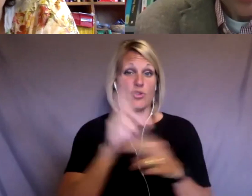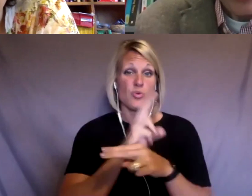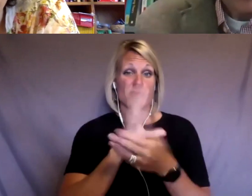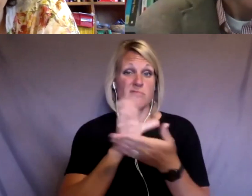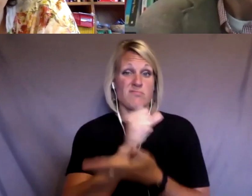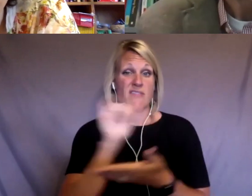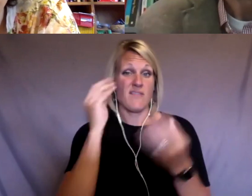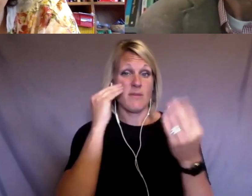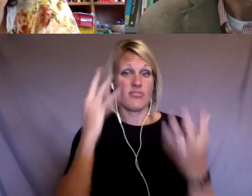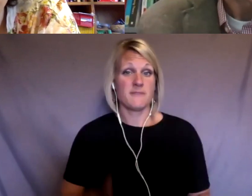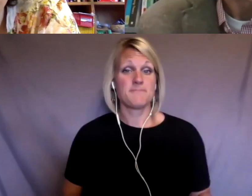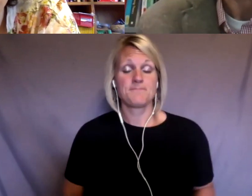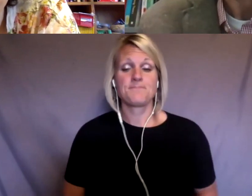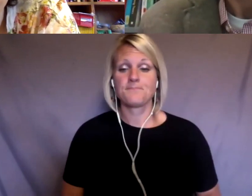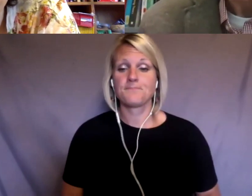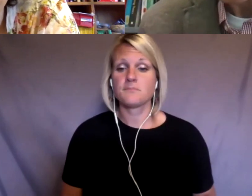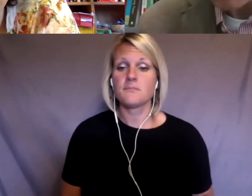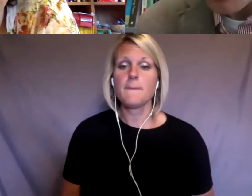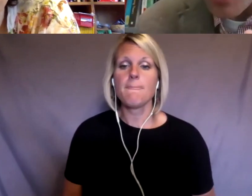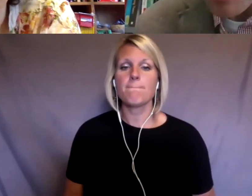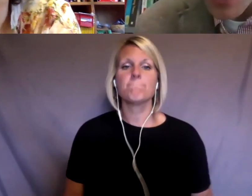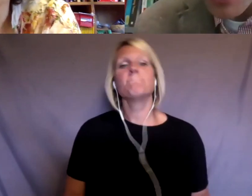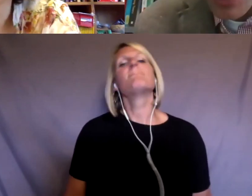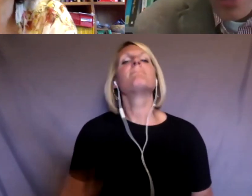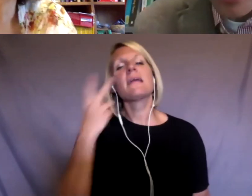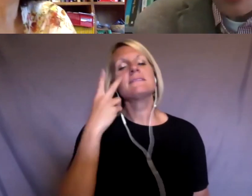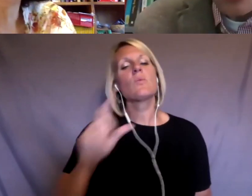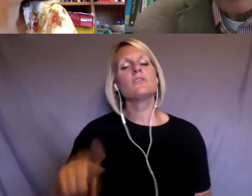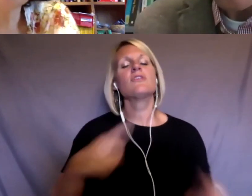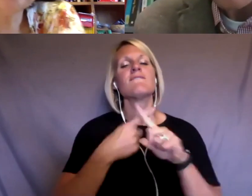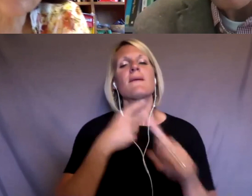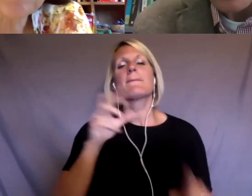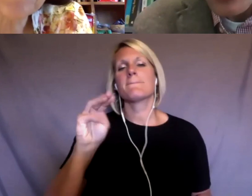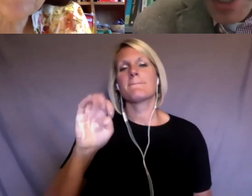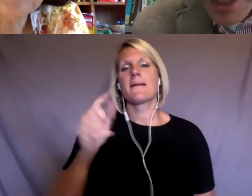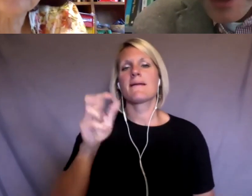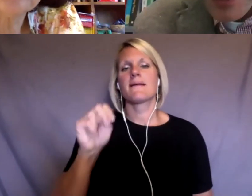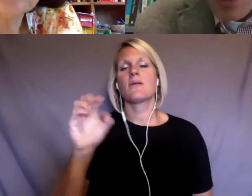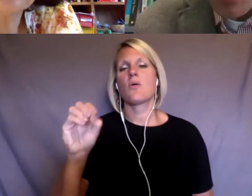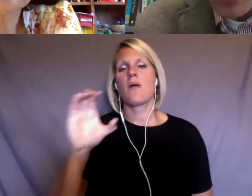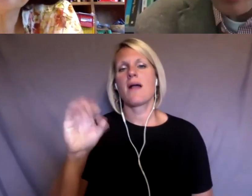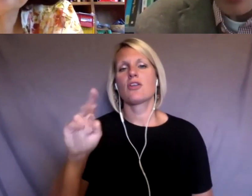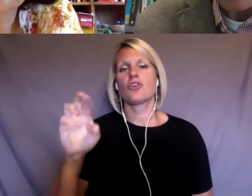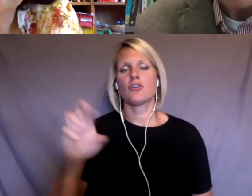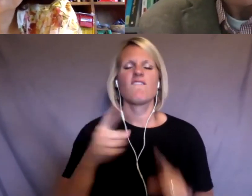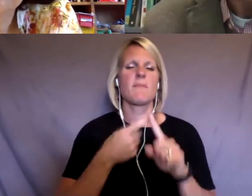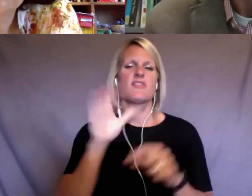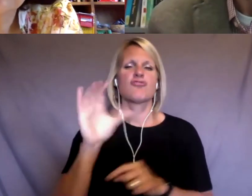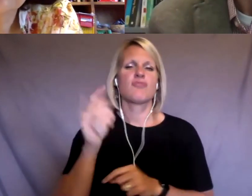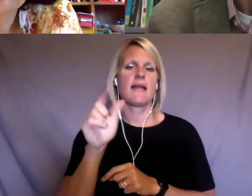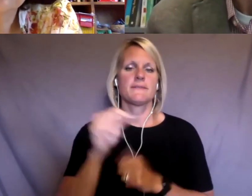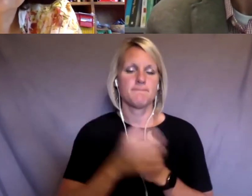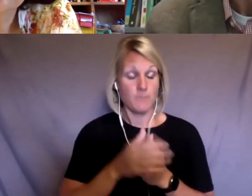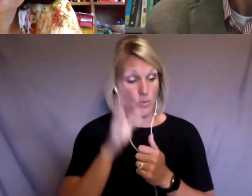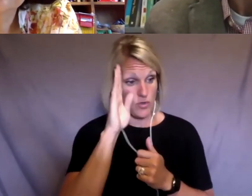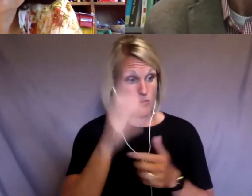I see a question here and from Megan O'Connor, and it's from the chat. Would you prioritize street